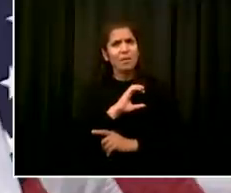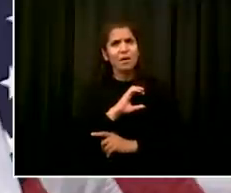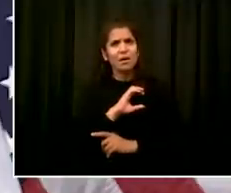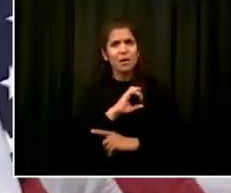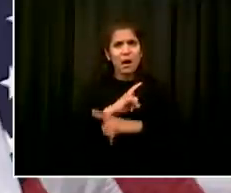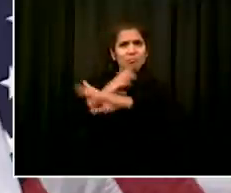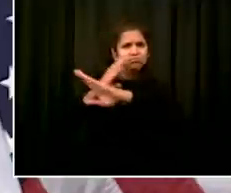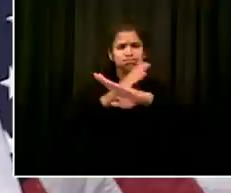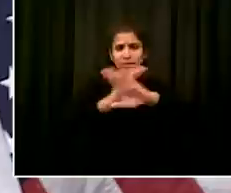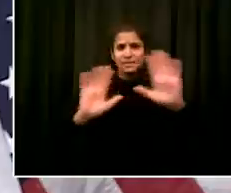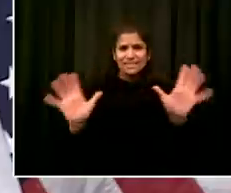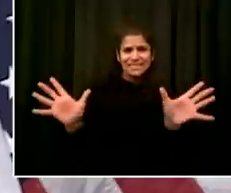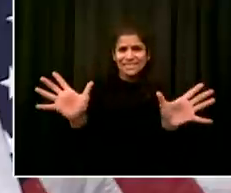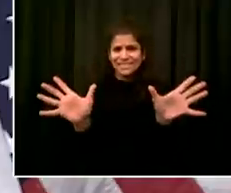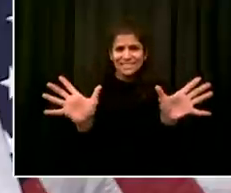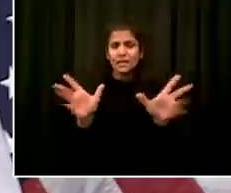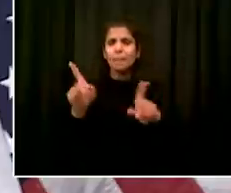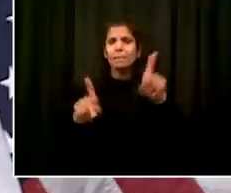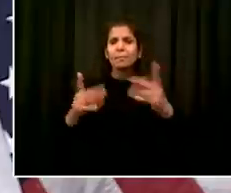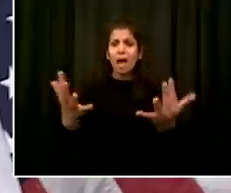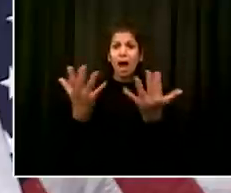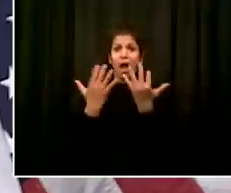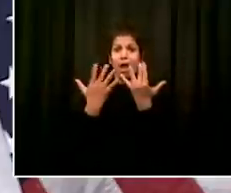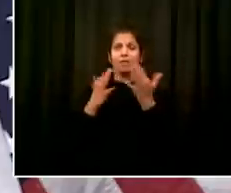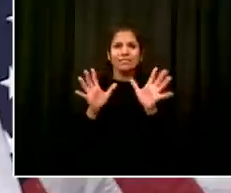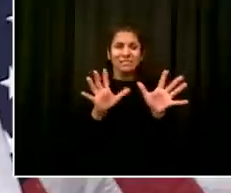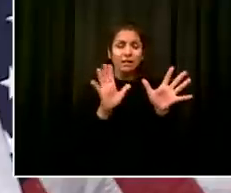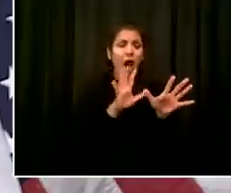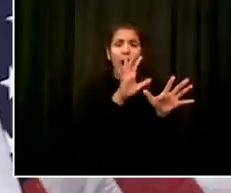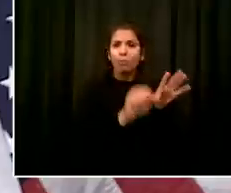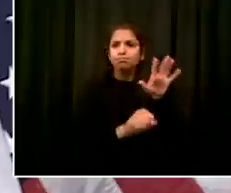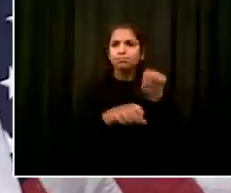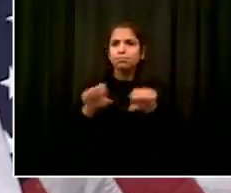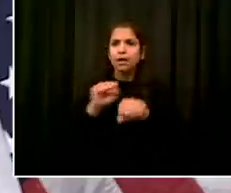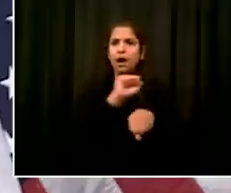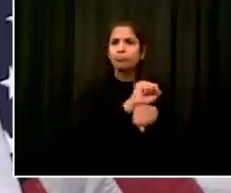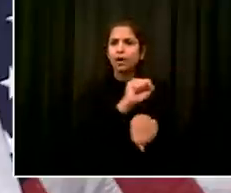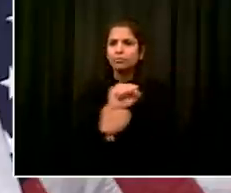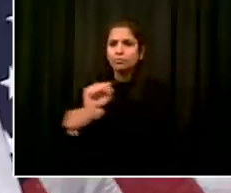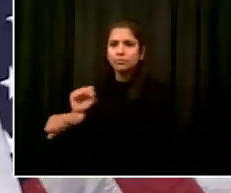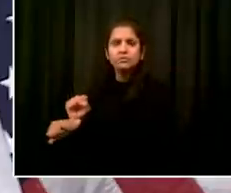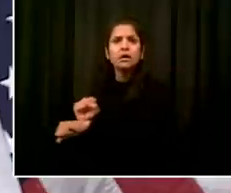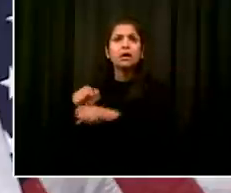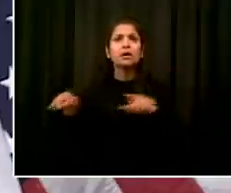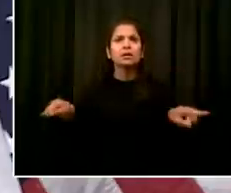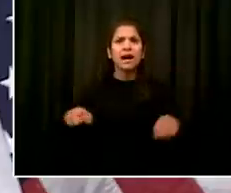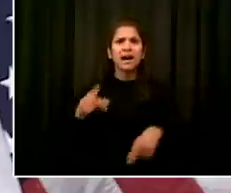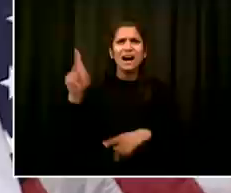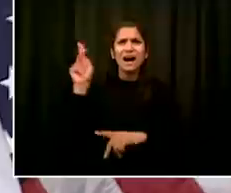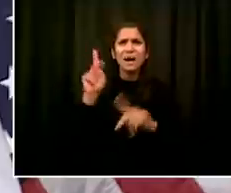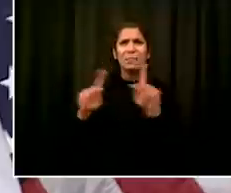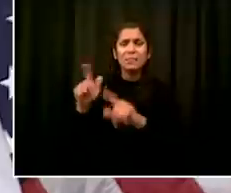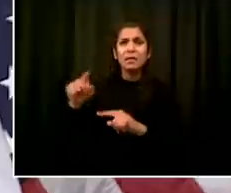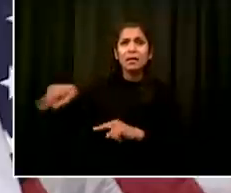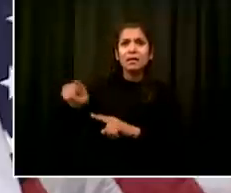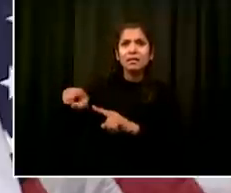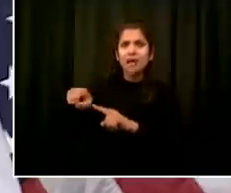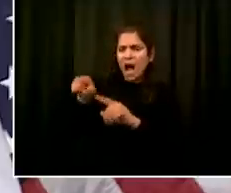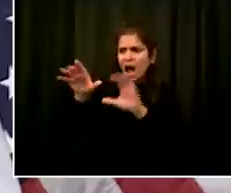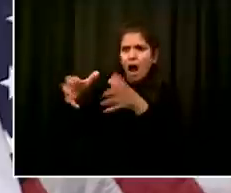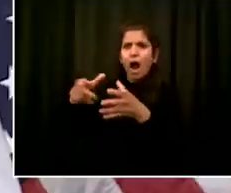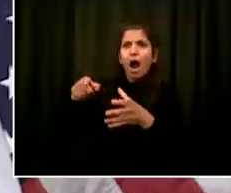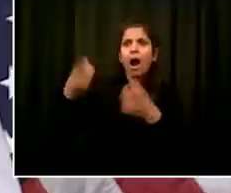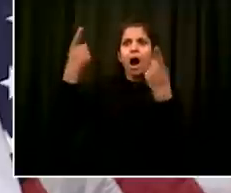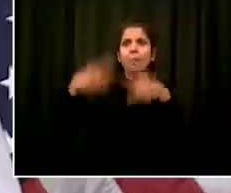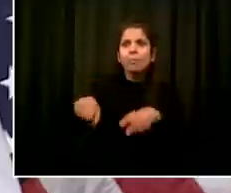and journalists. On Sunday, Commissioner Shea said there were about 6 incidents of potential police misconduct under investigation.